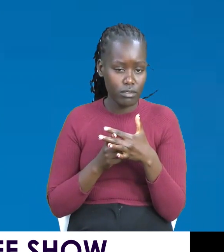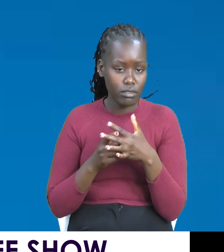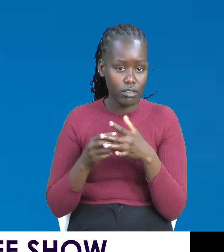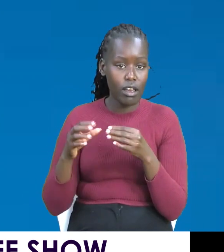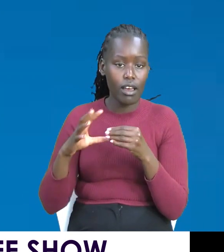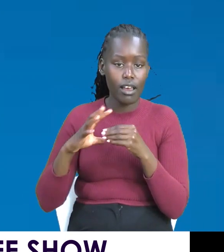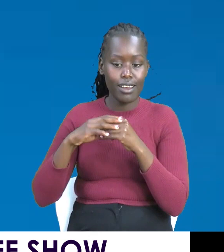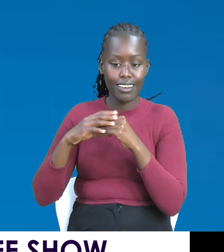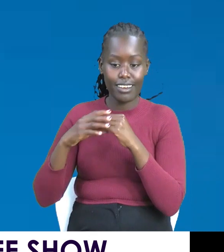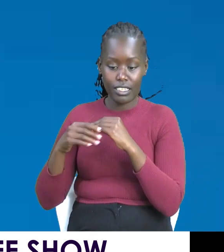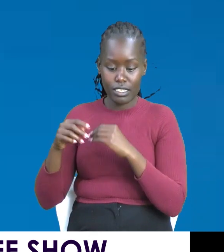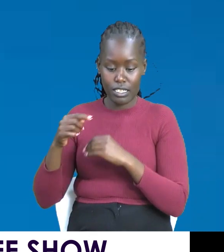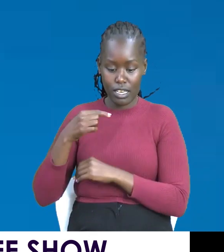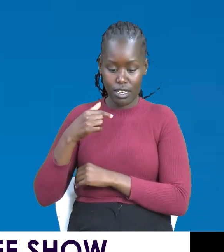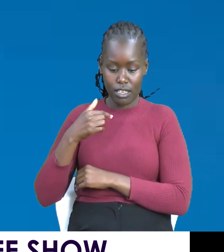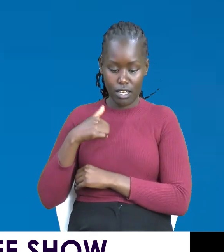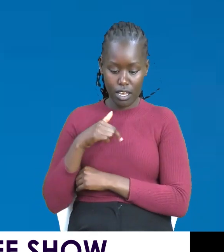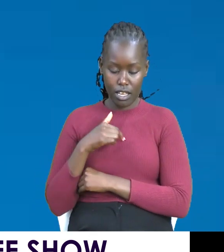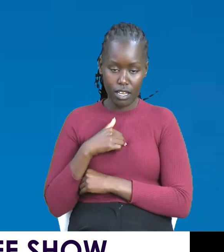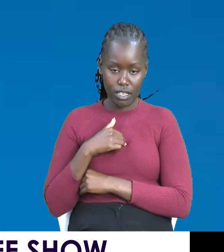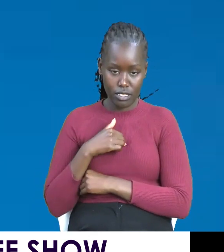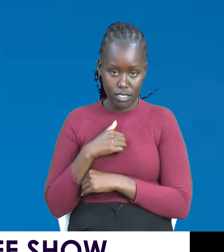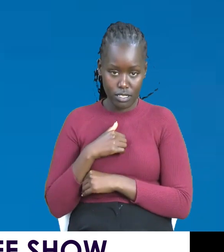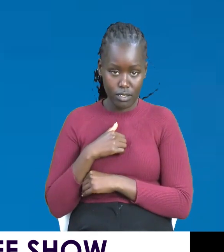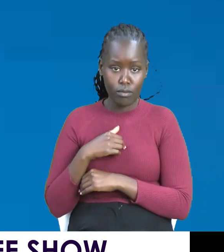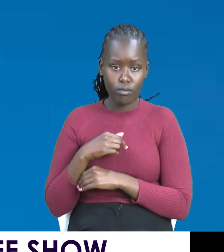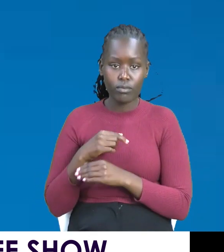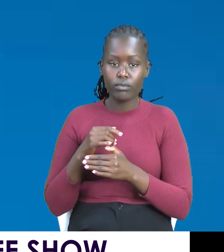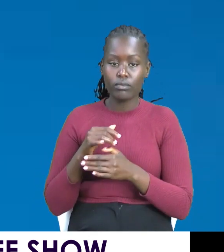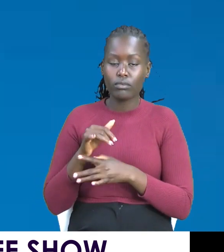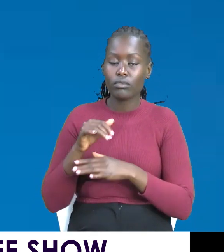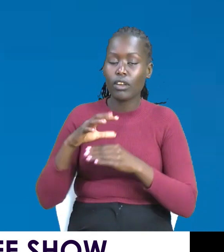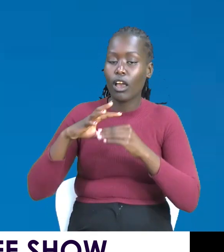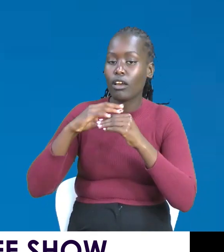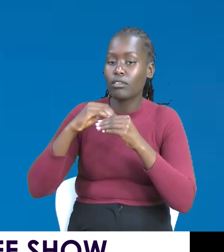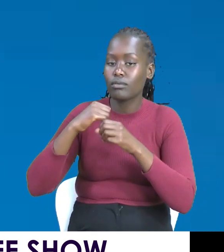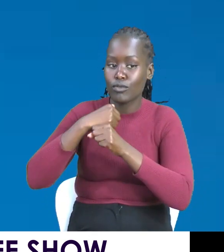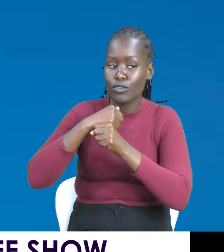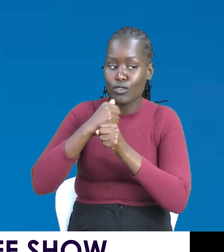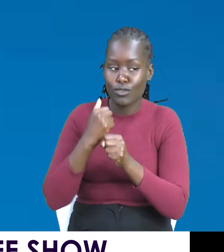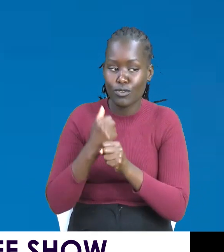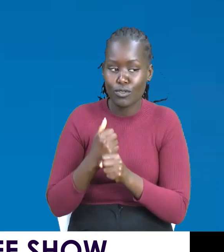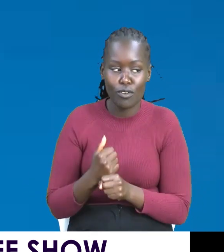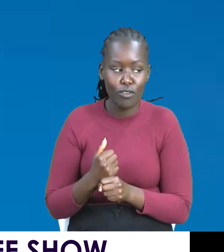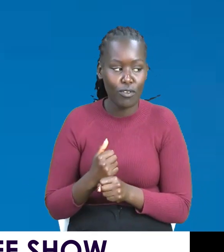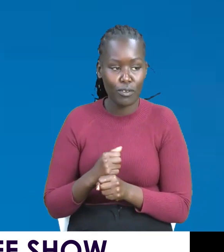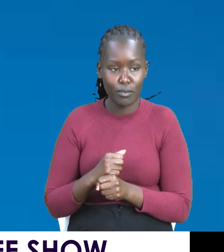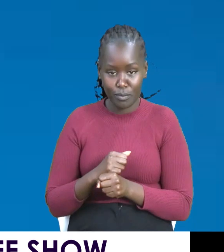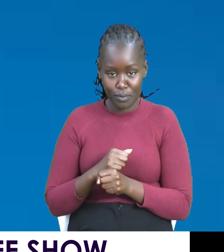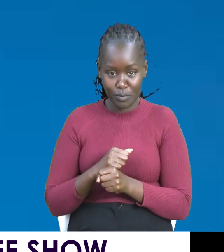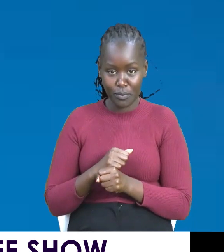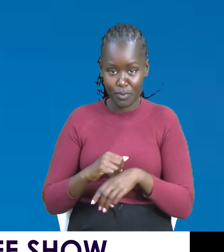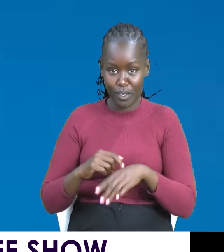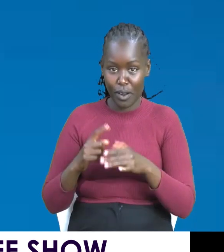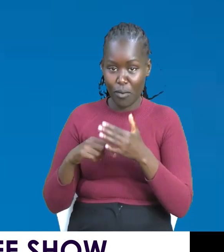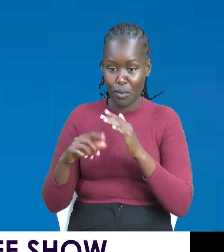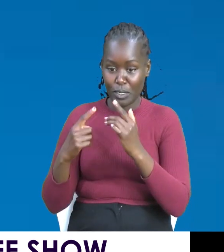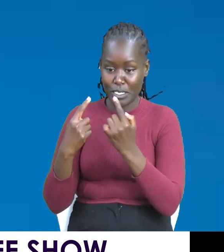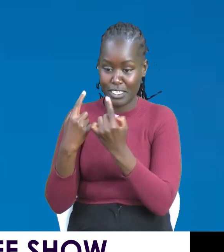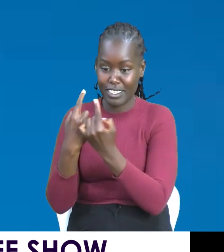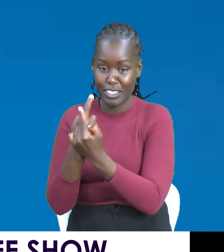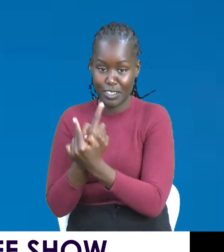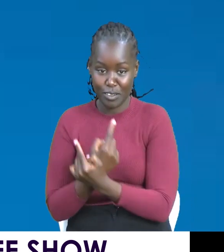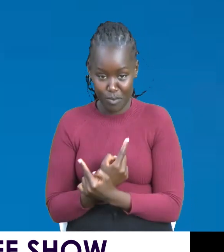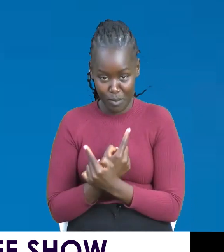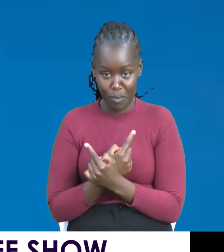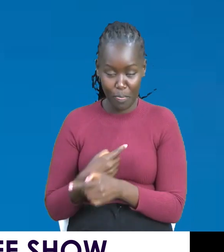creating in us that appetite to form a negative, something different from what we have been in